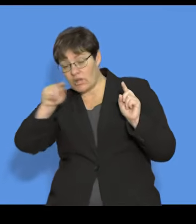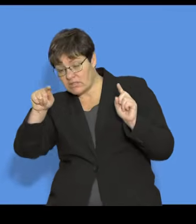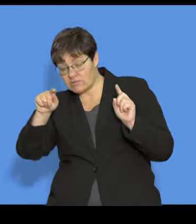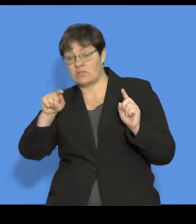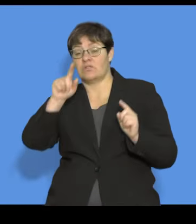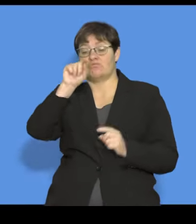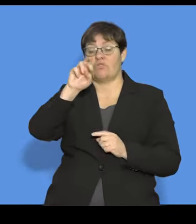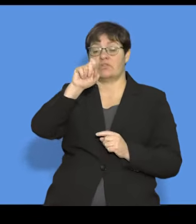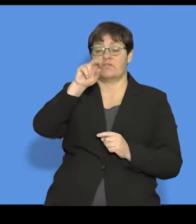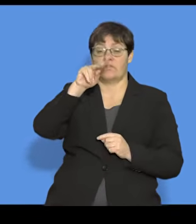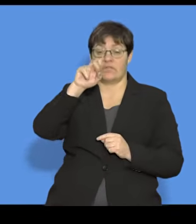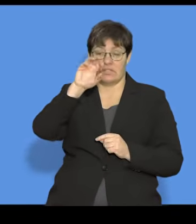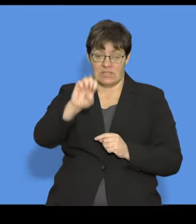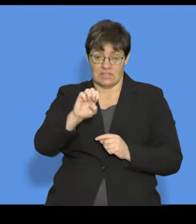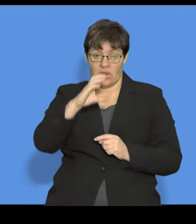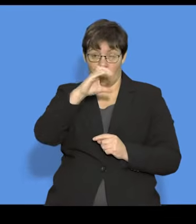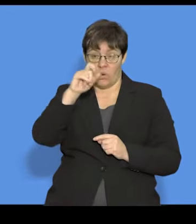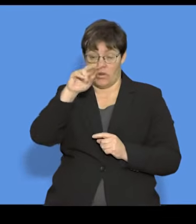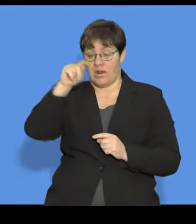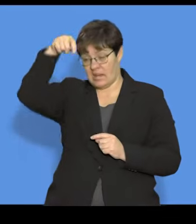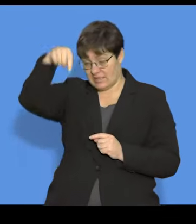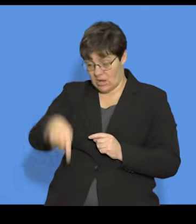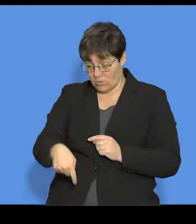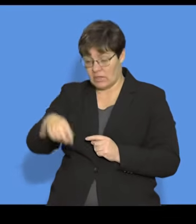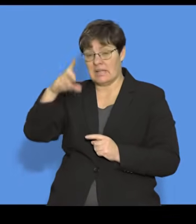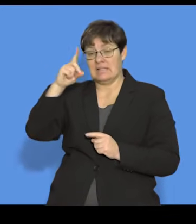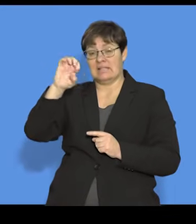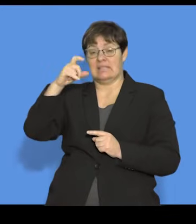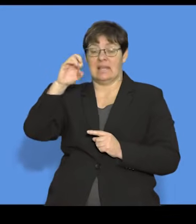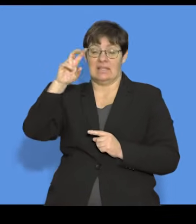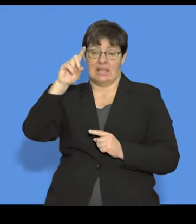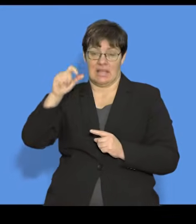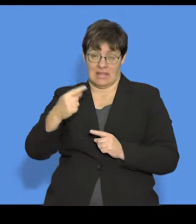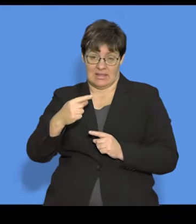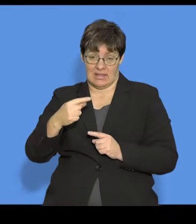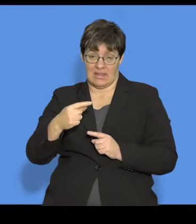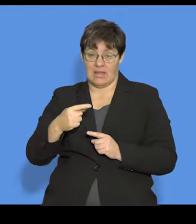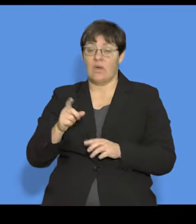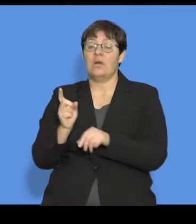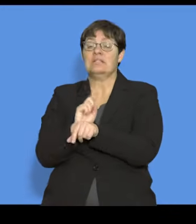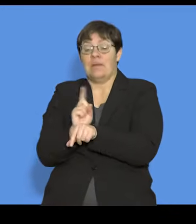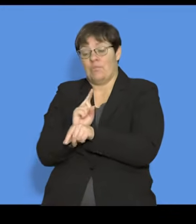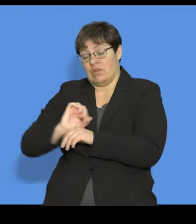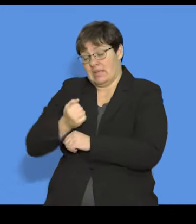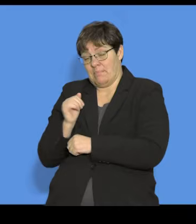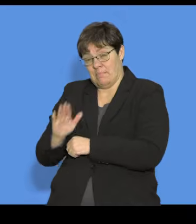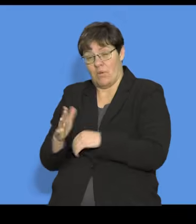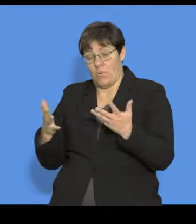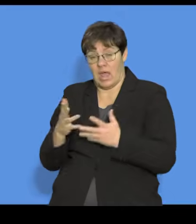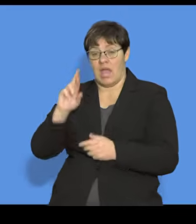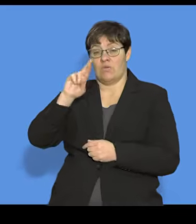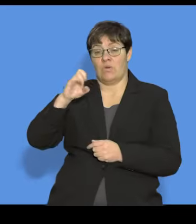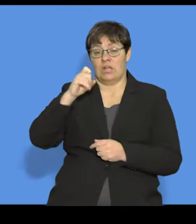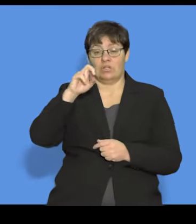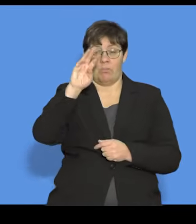The transverse colon moving across. Food then moves down. The descending colon, where it is temporarily